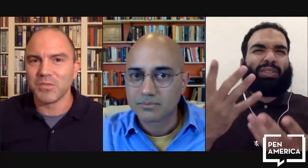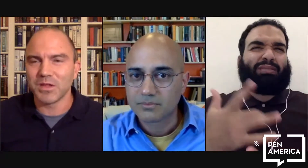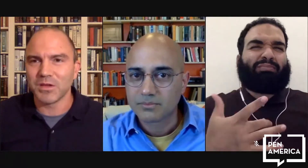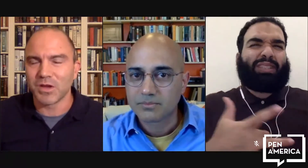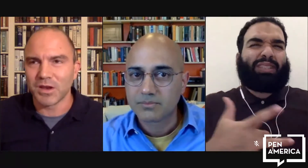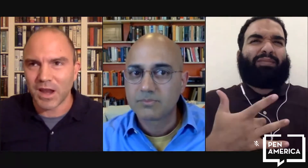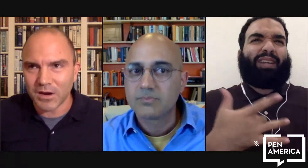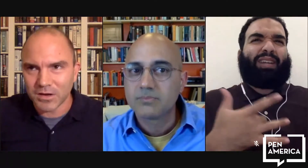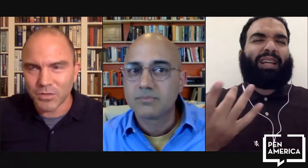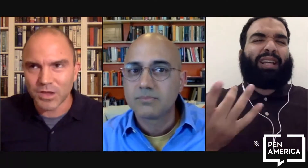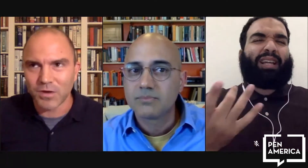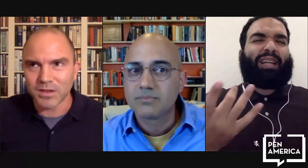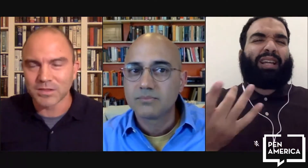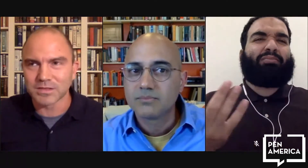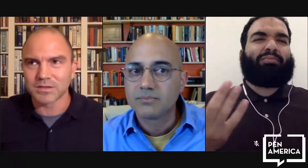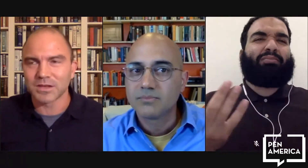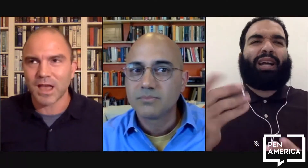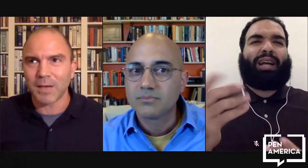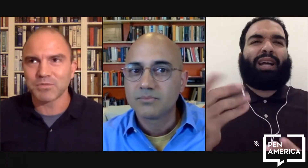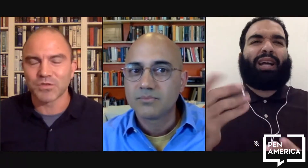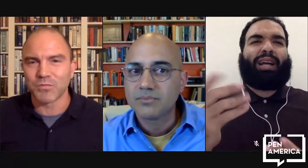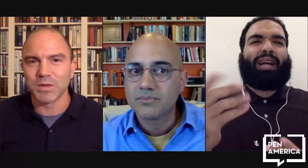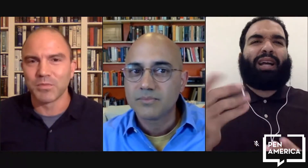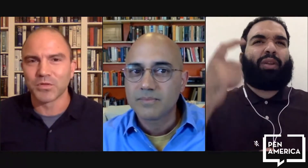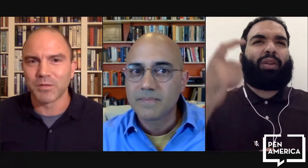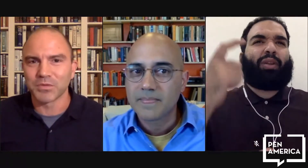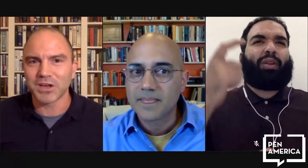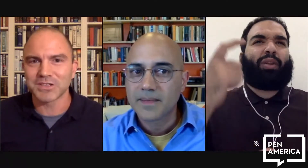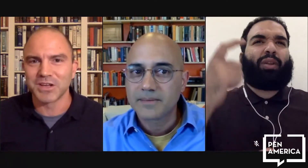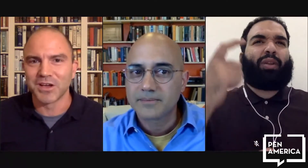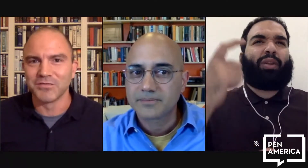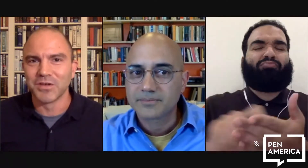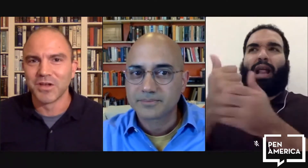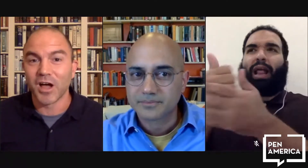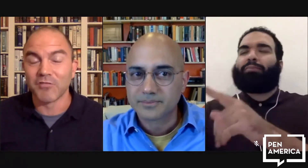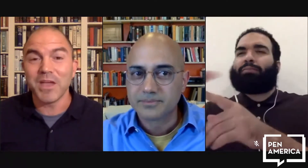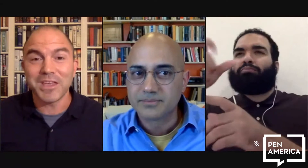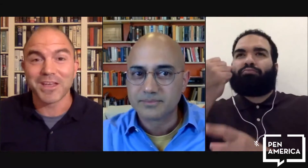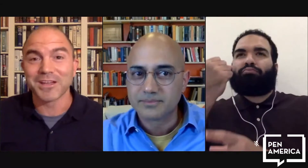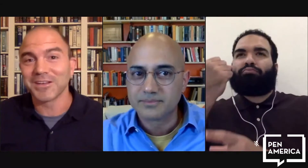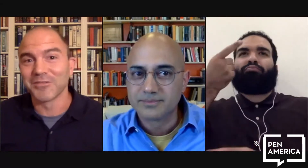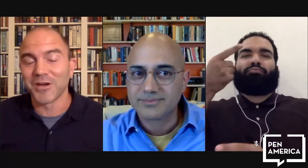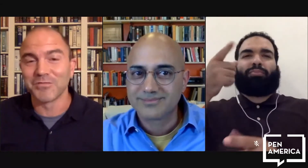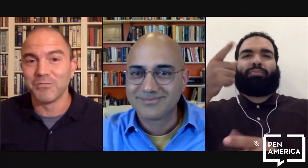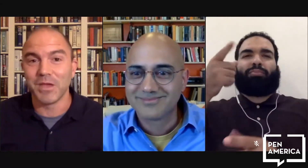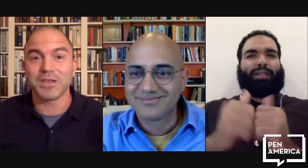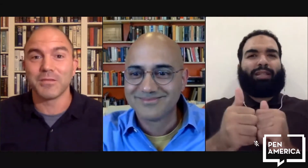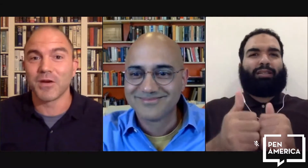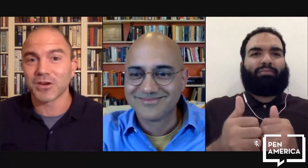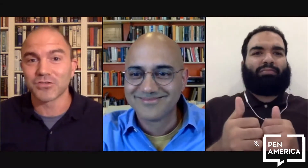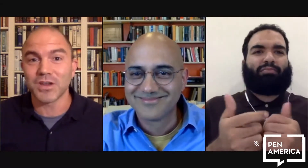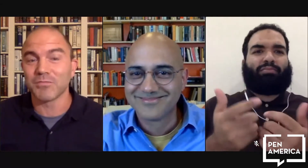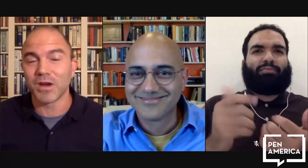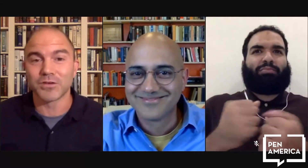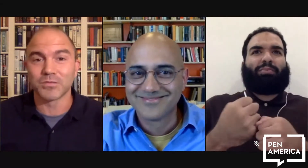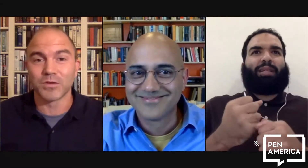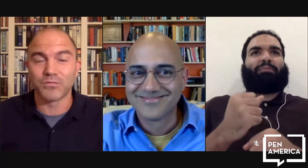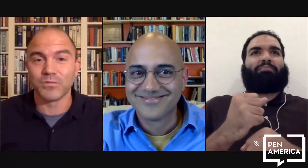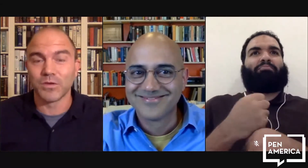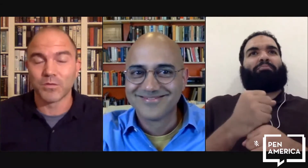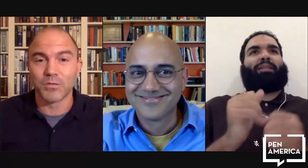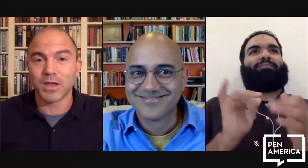be, and how do you think in writing this to capture for people the complexity of making it, of making the American dream, right?